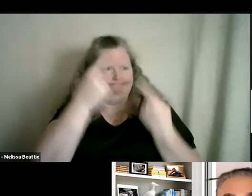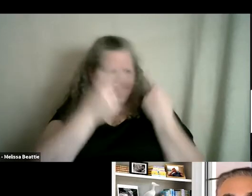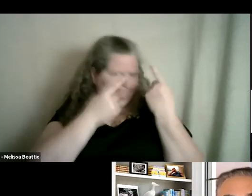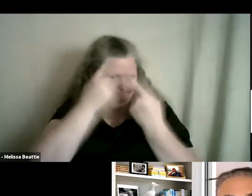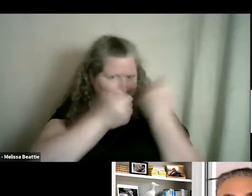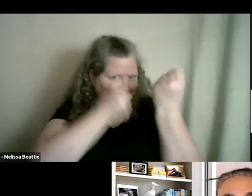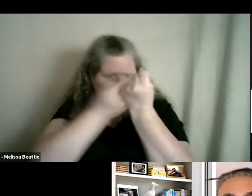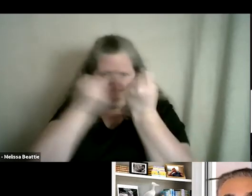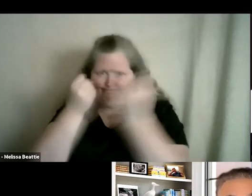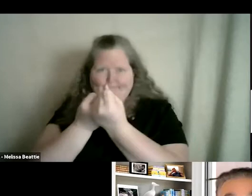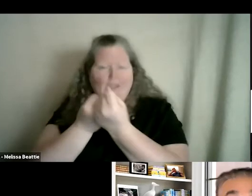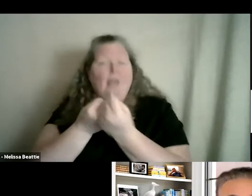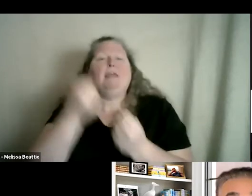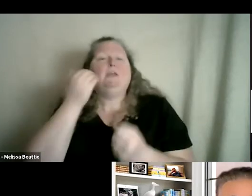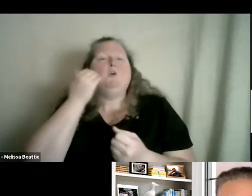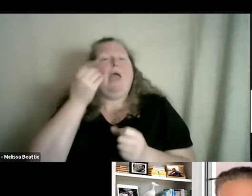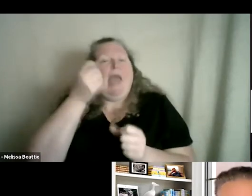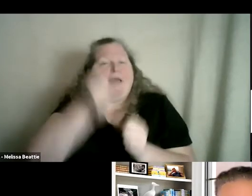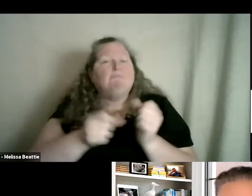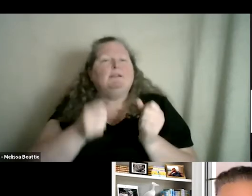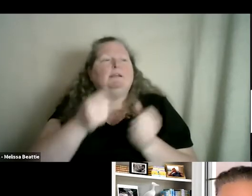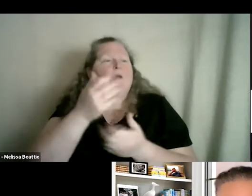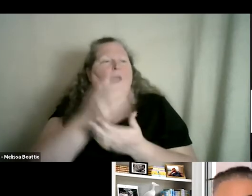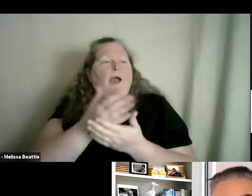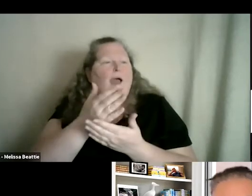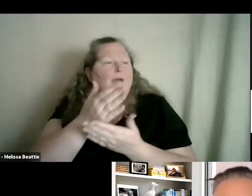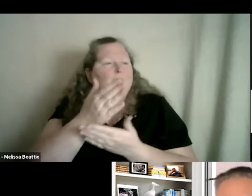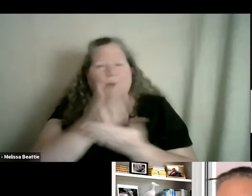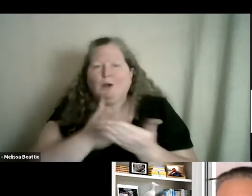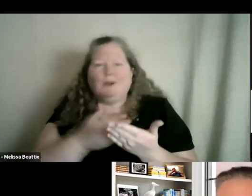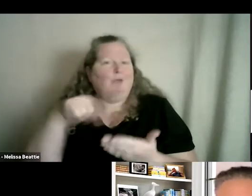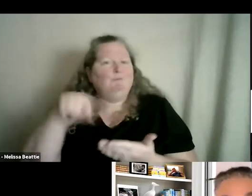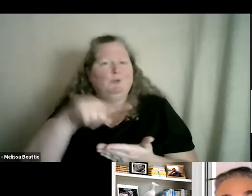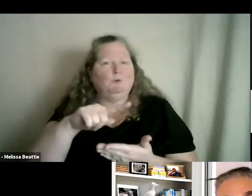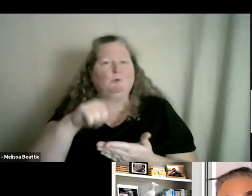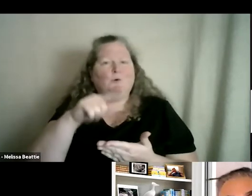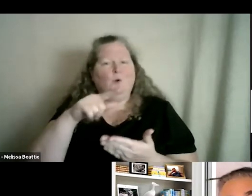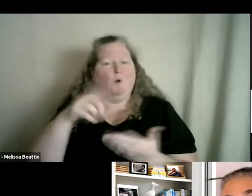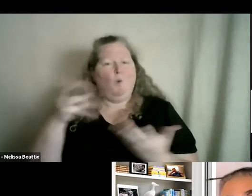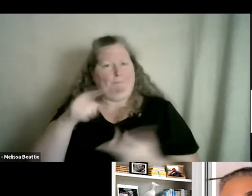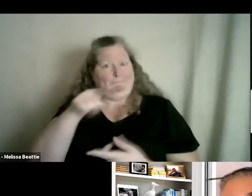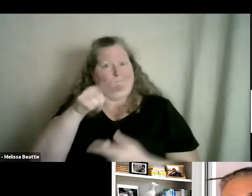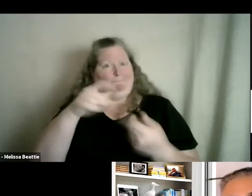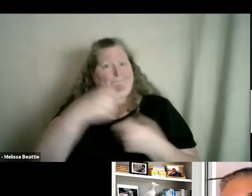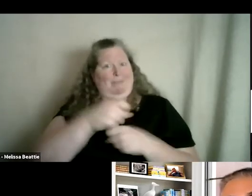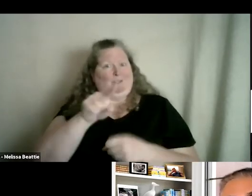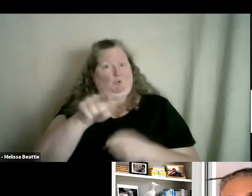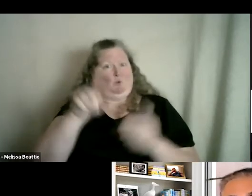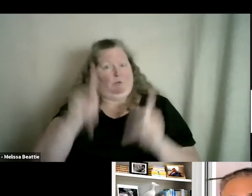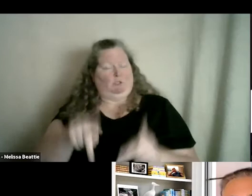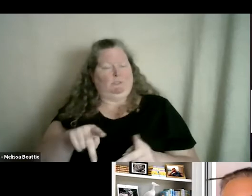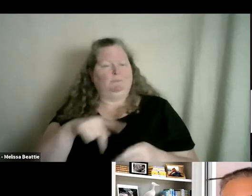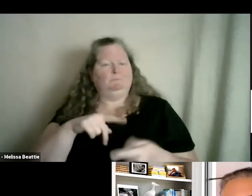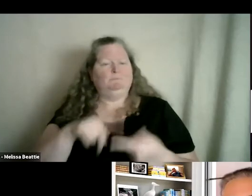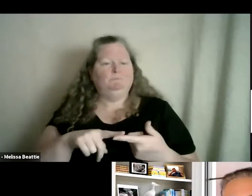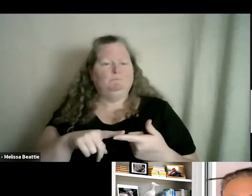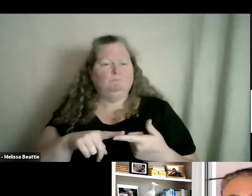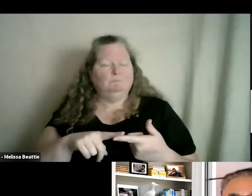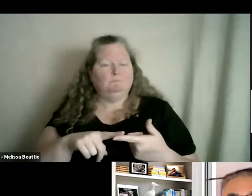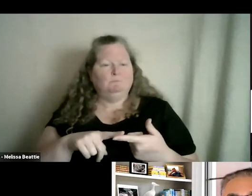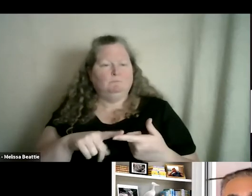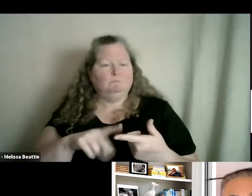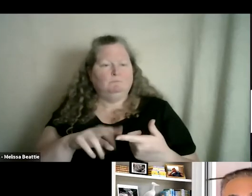person, right? A social person, I mean. So that's one. You have Google, who is